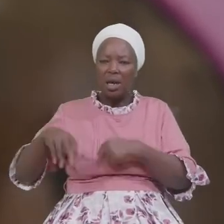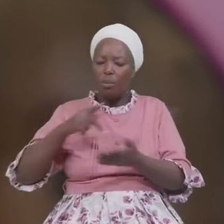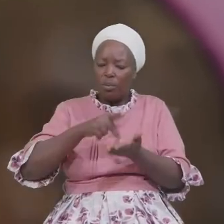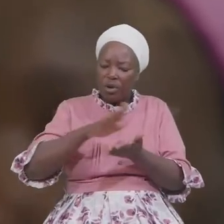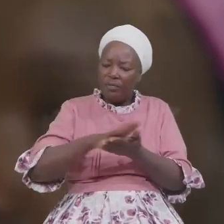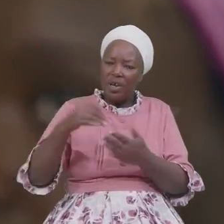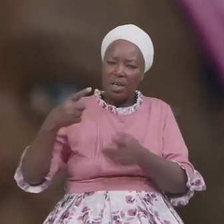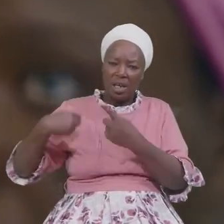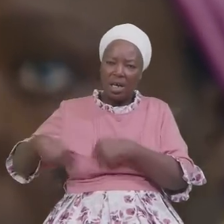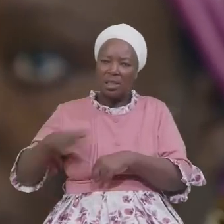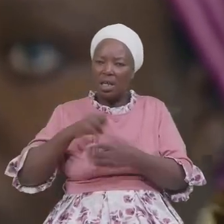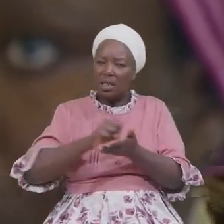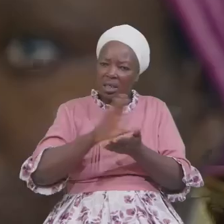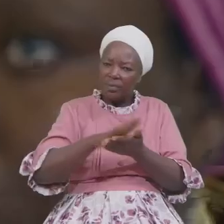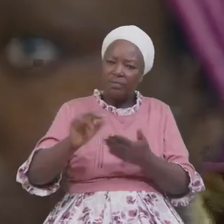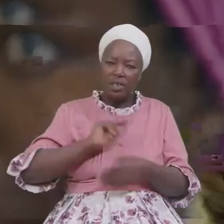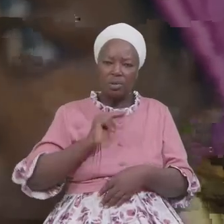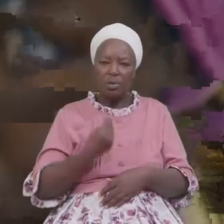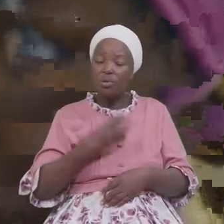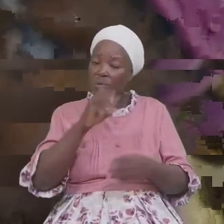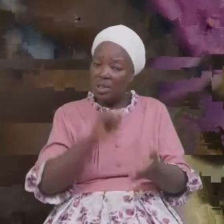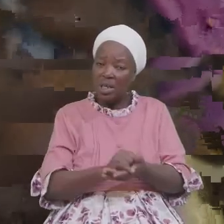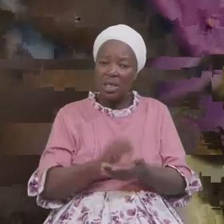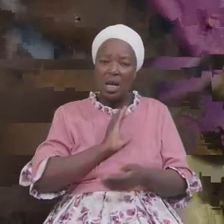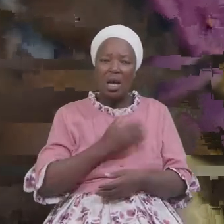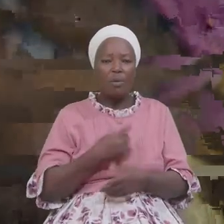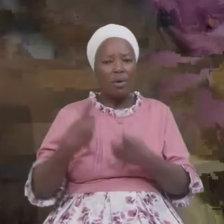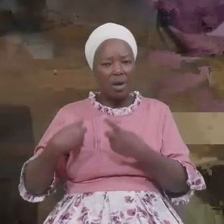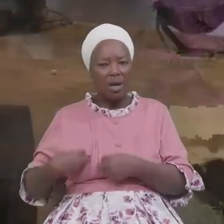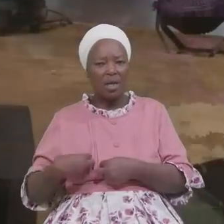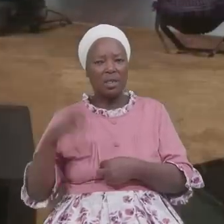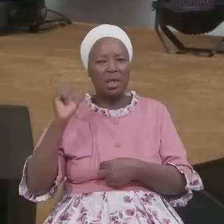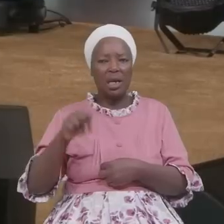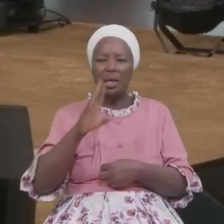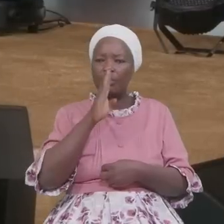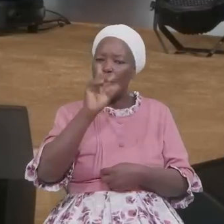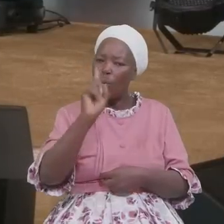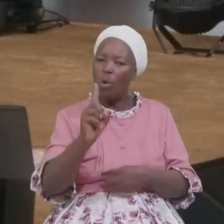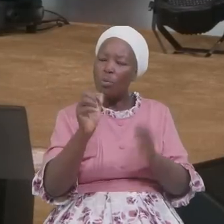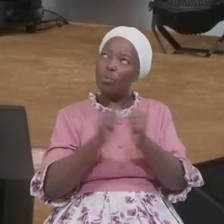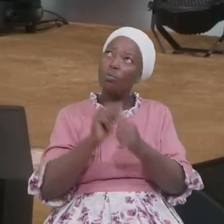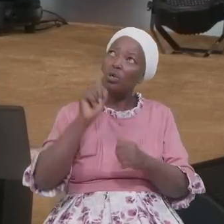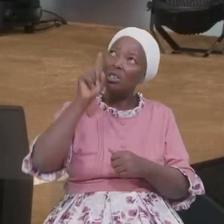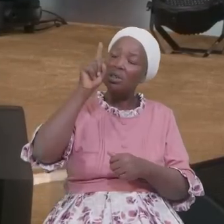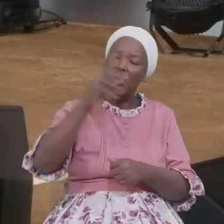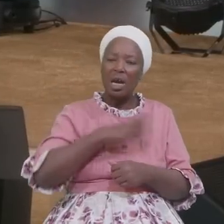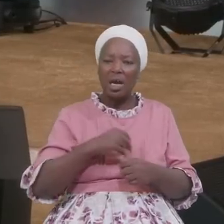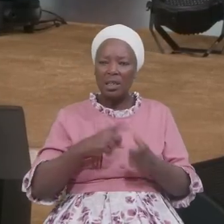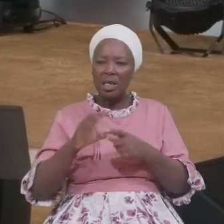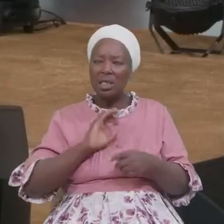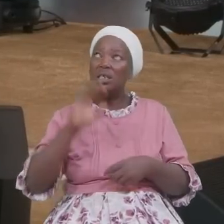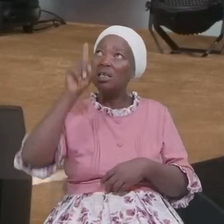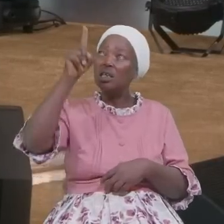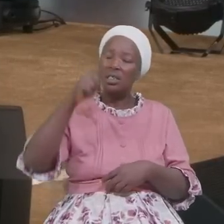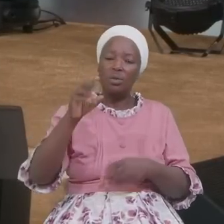He sanctifies us so that our heart can be one with him. His heart can be